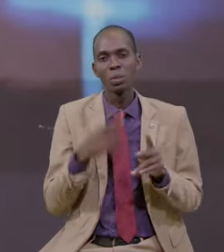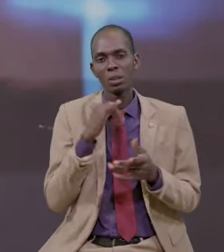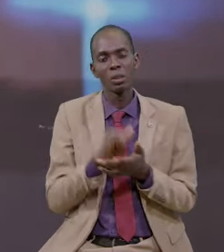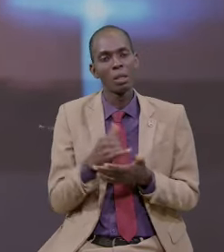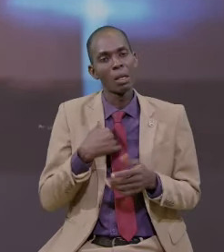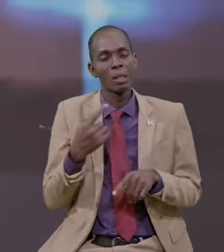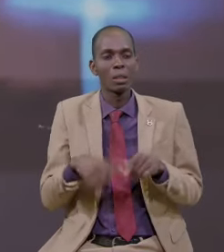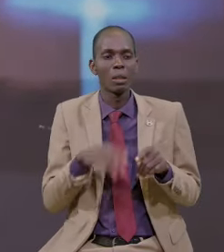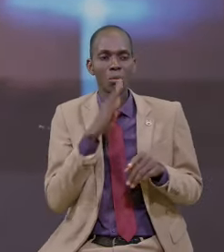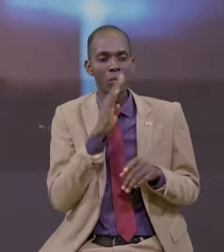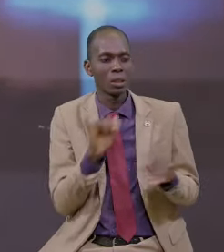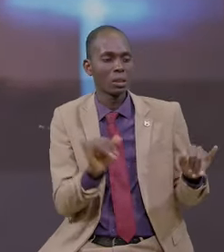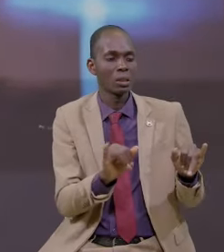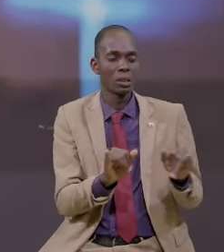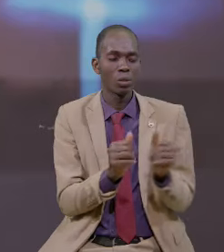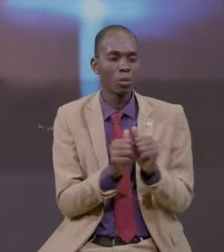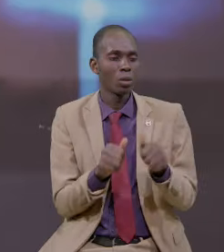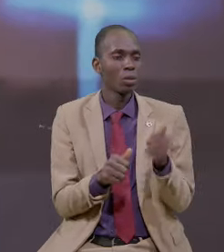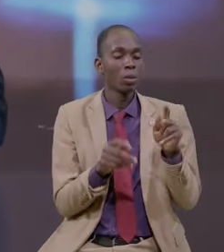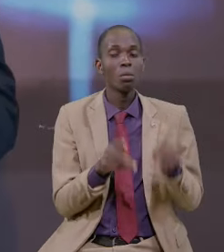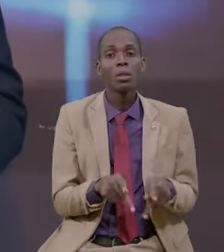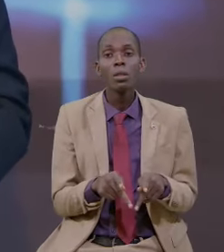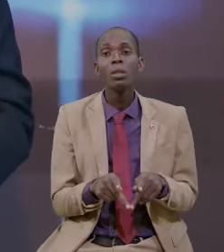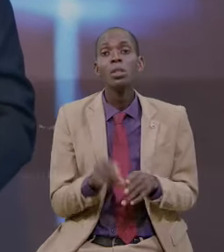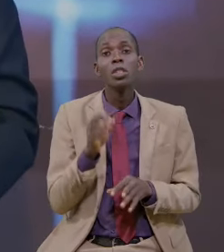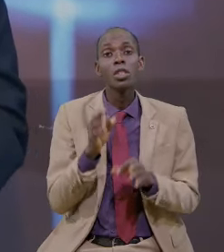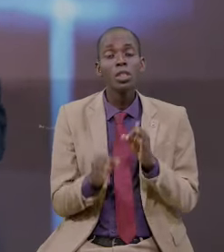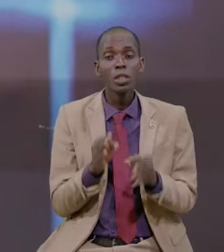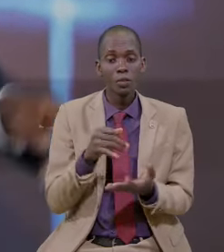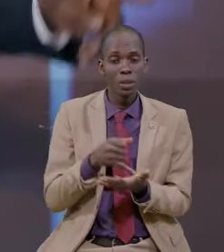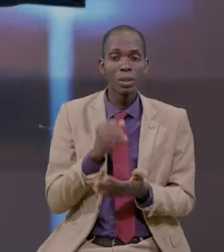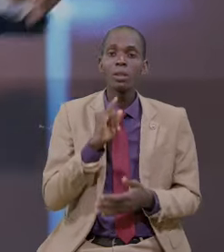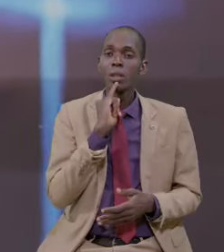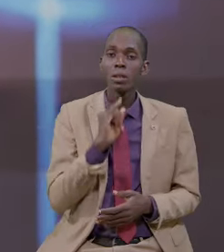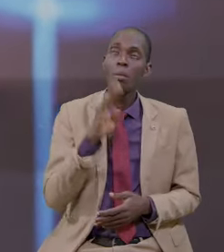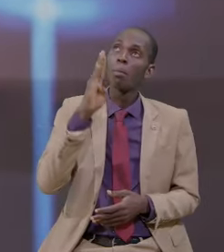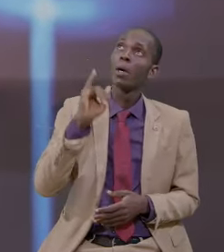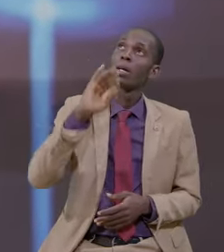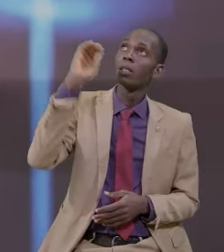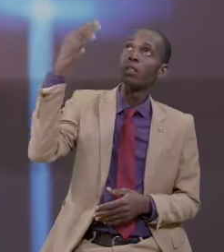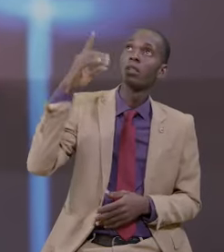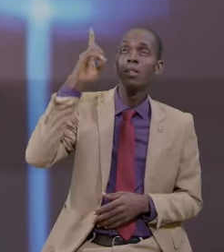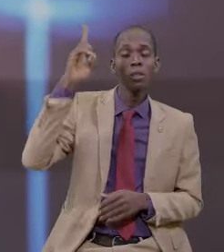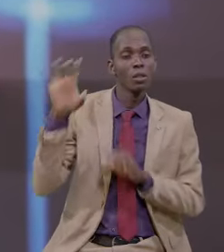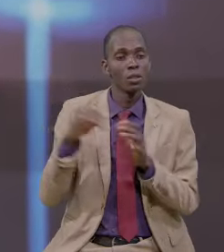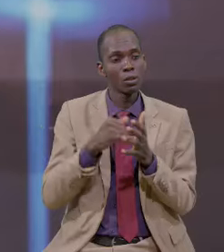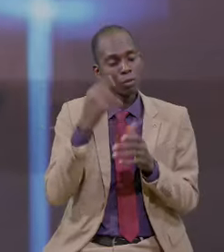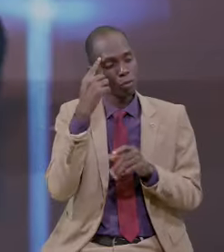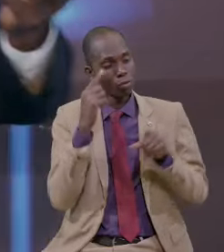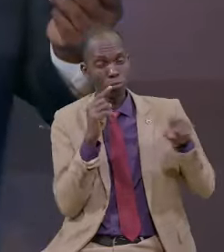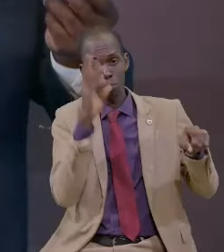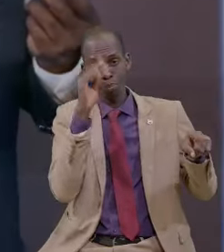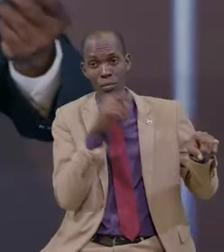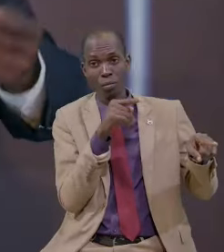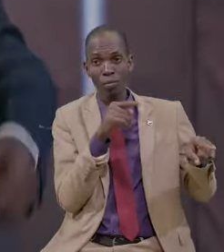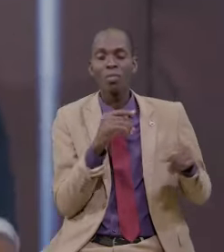I cannot be like. Why not? If it's by grace that he does it, and he's done it for him, it's by the